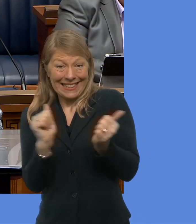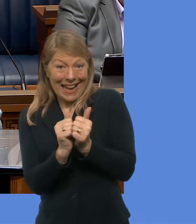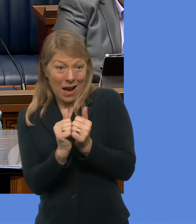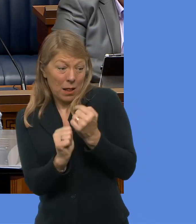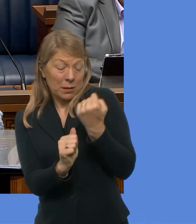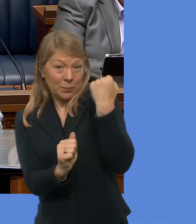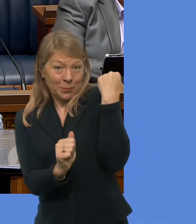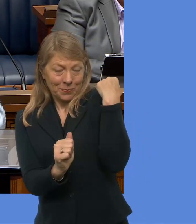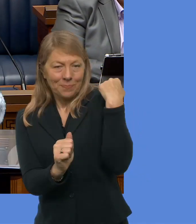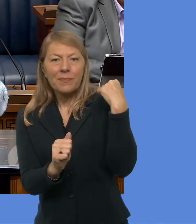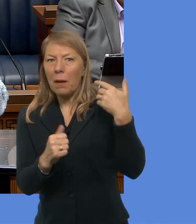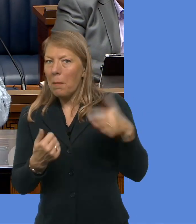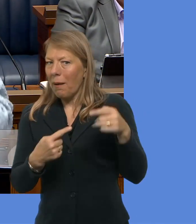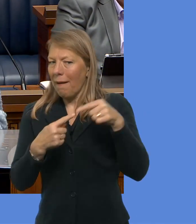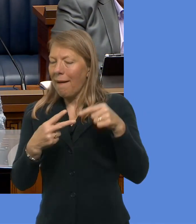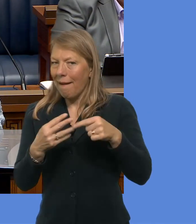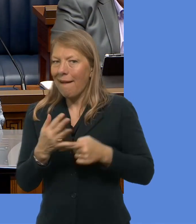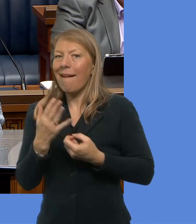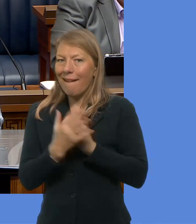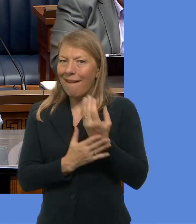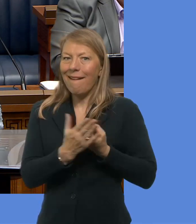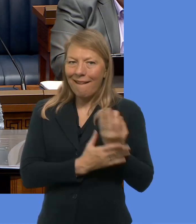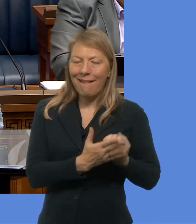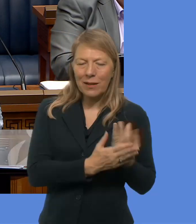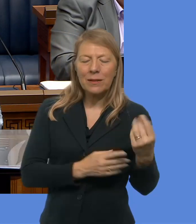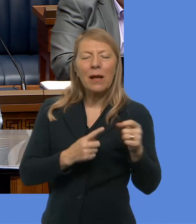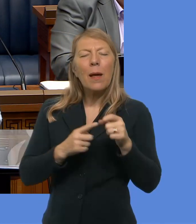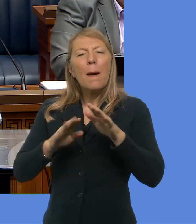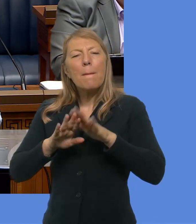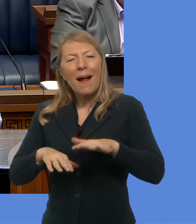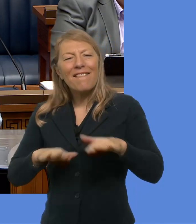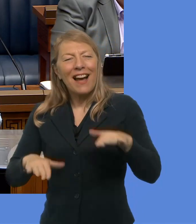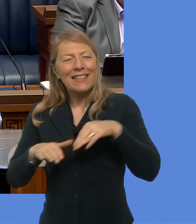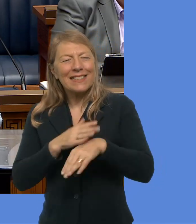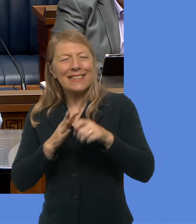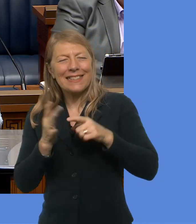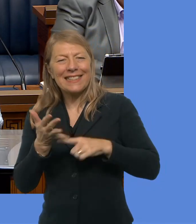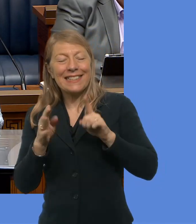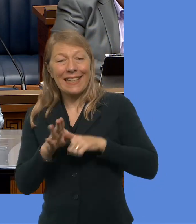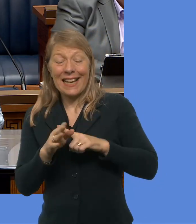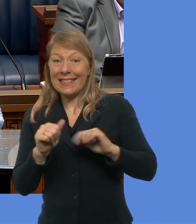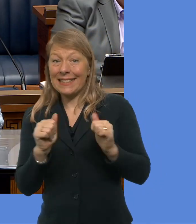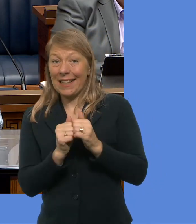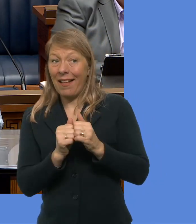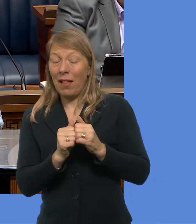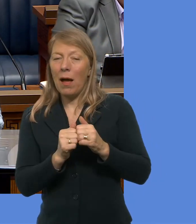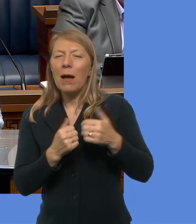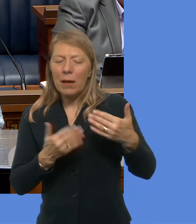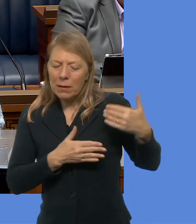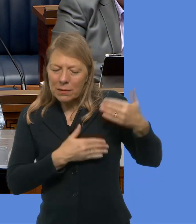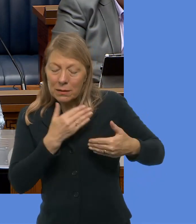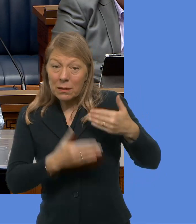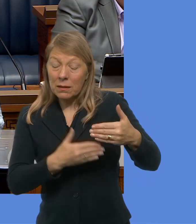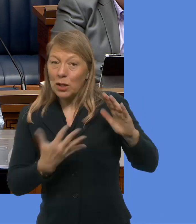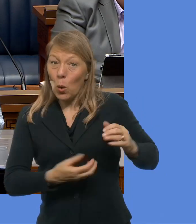already, with more to come. The Belfast Region City deal is in delivery phase. Legally binding contracts for funding have been signed for